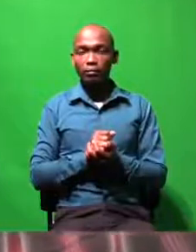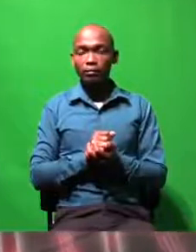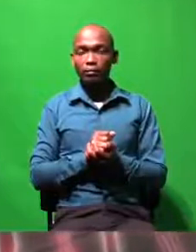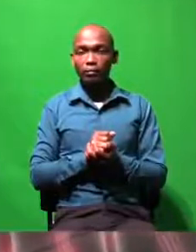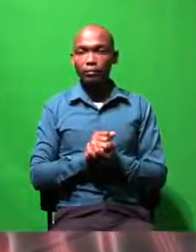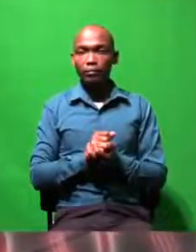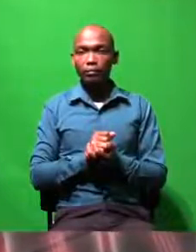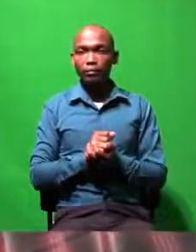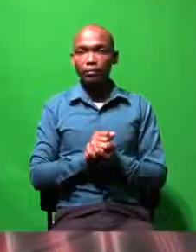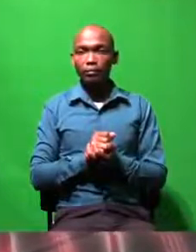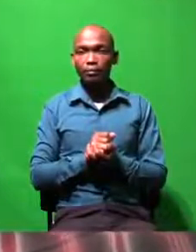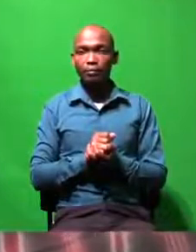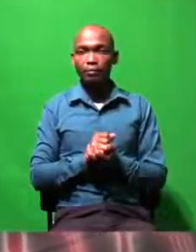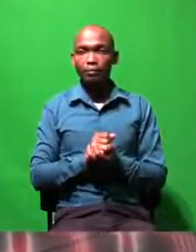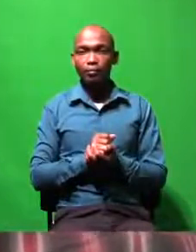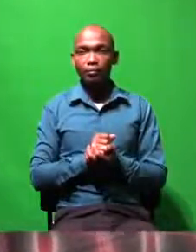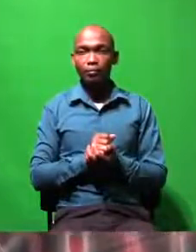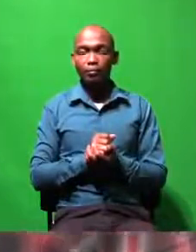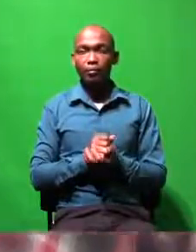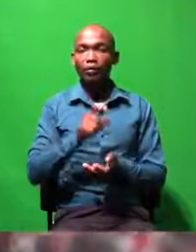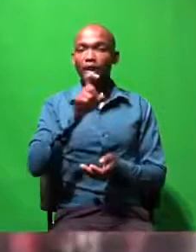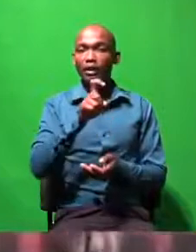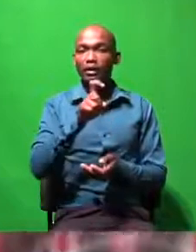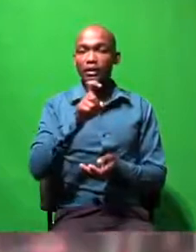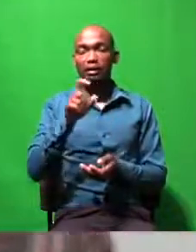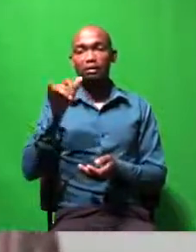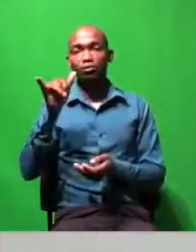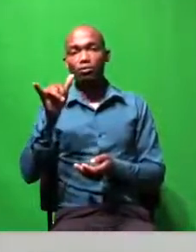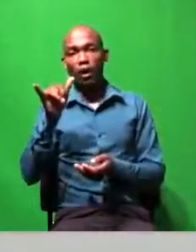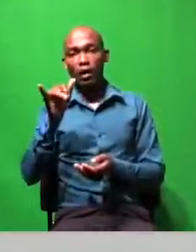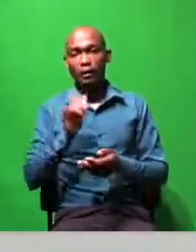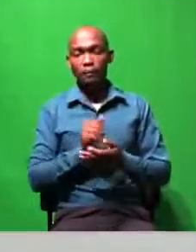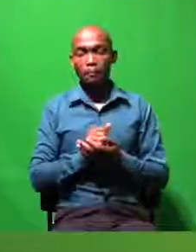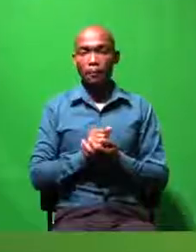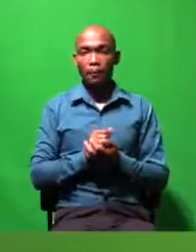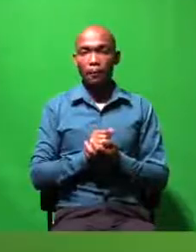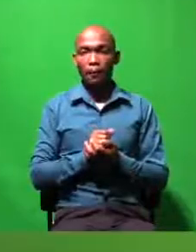X and Y.